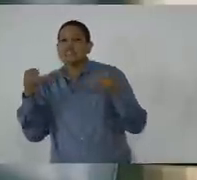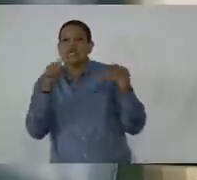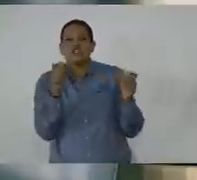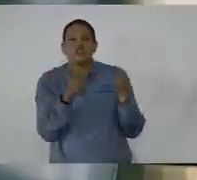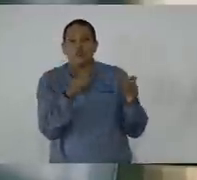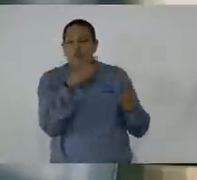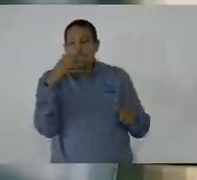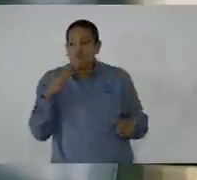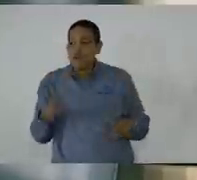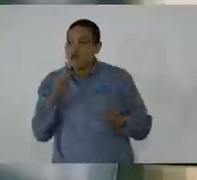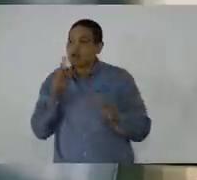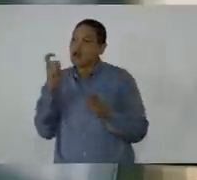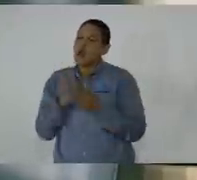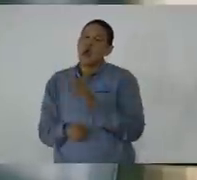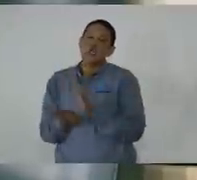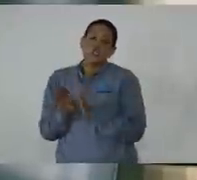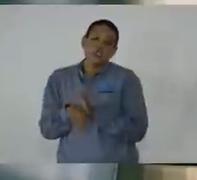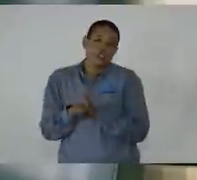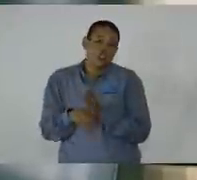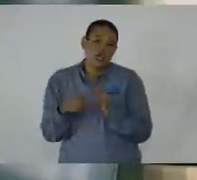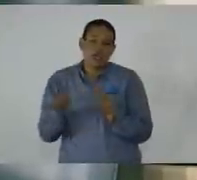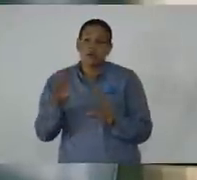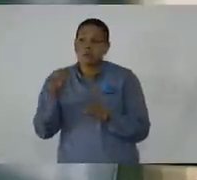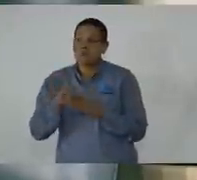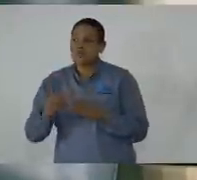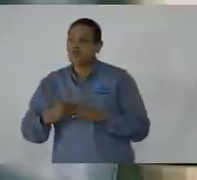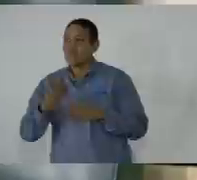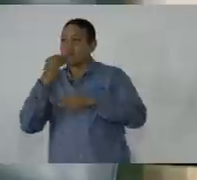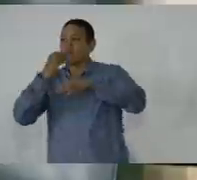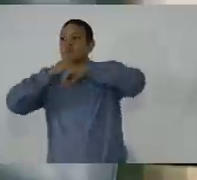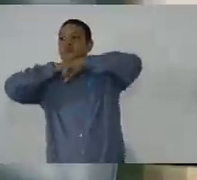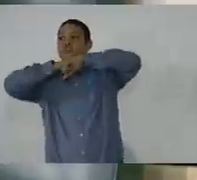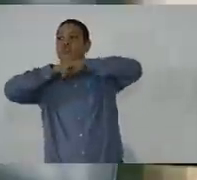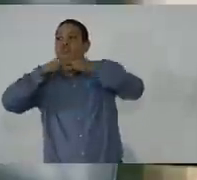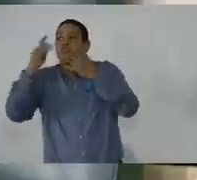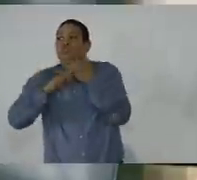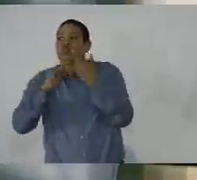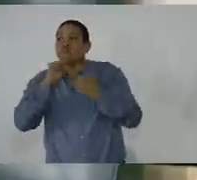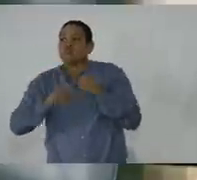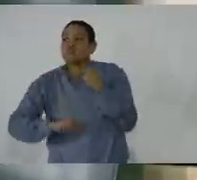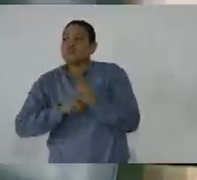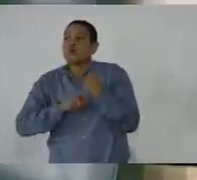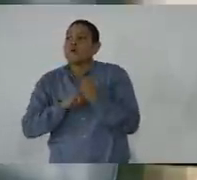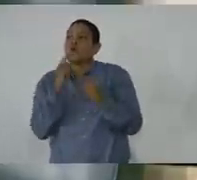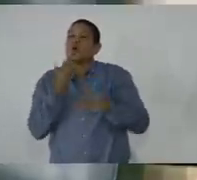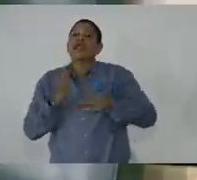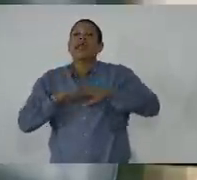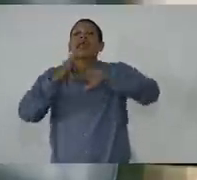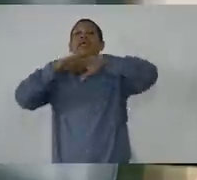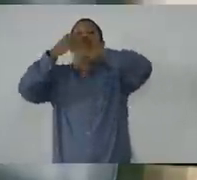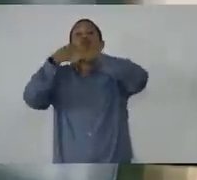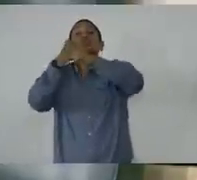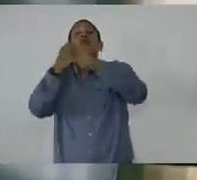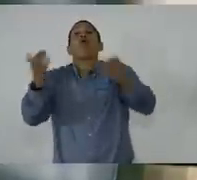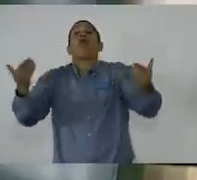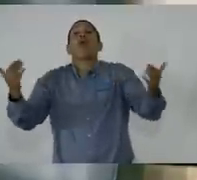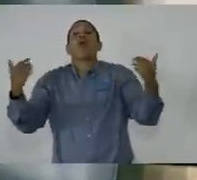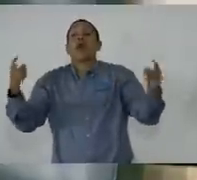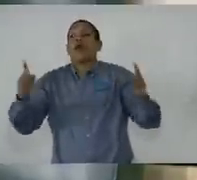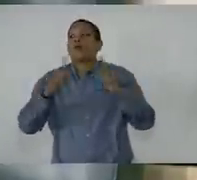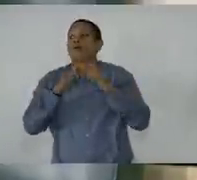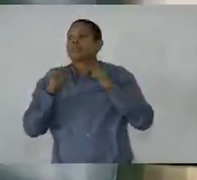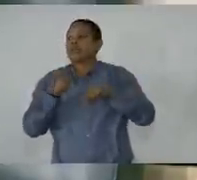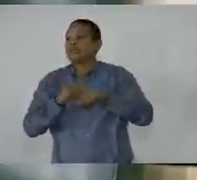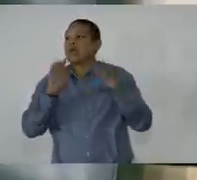at cost. And this is a part of our food security program to support increased production while also serving